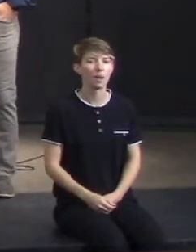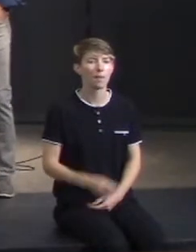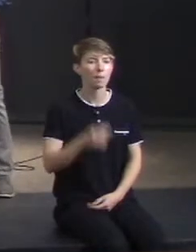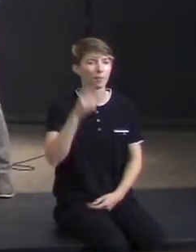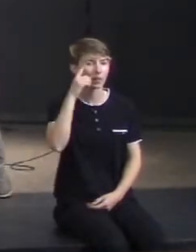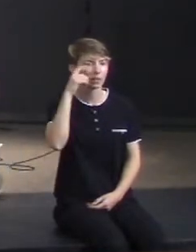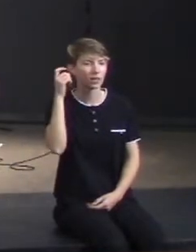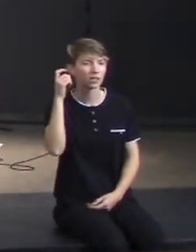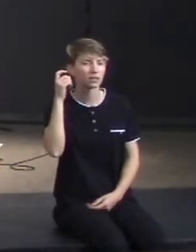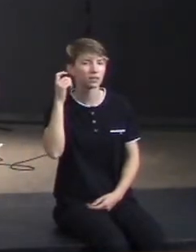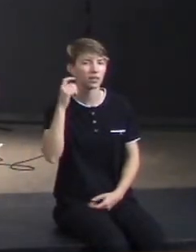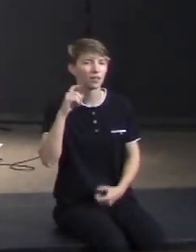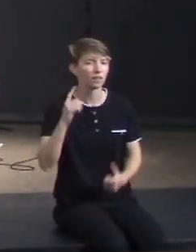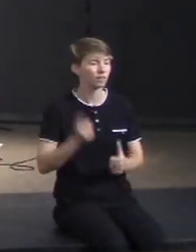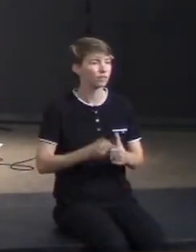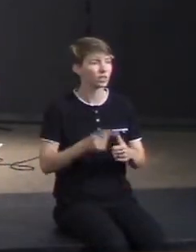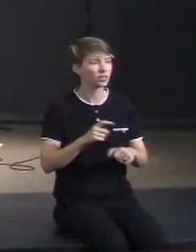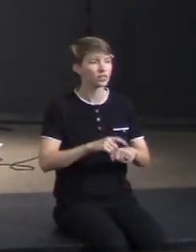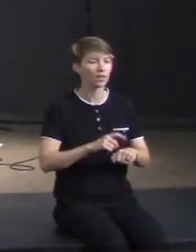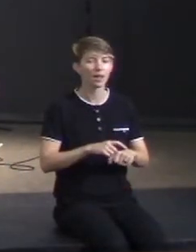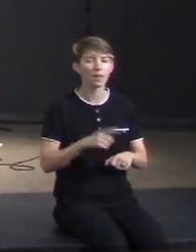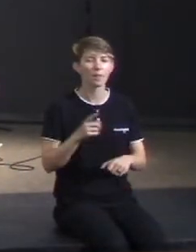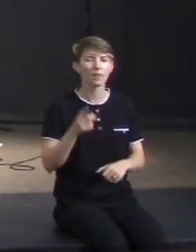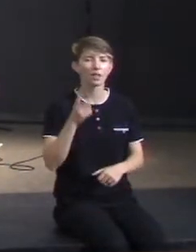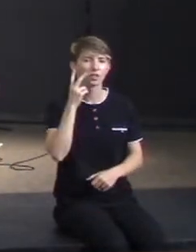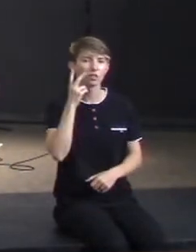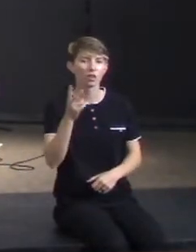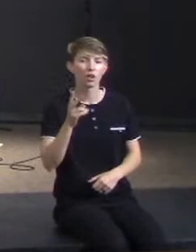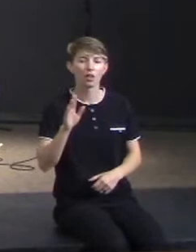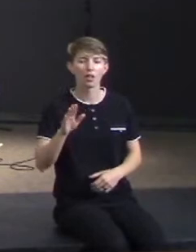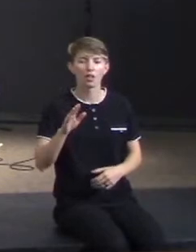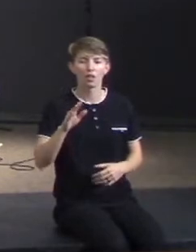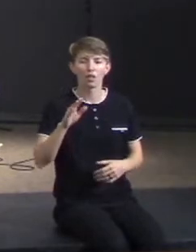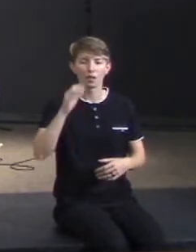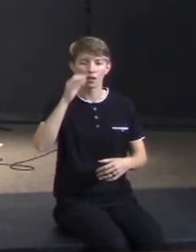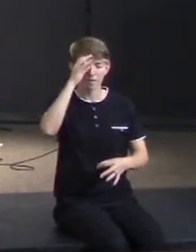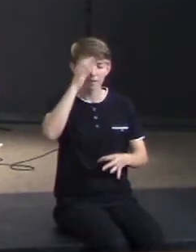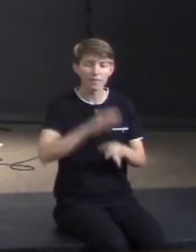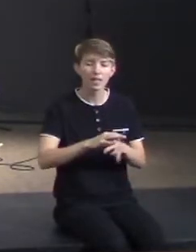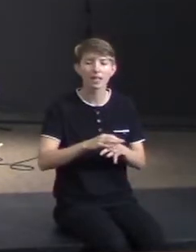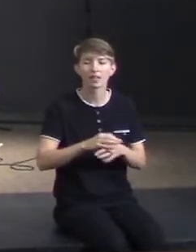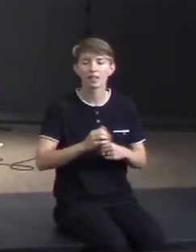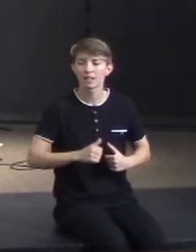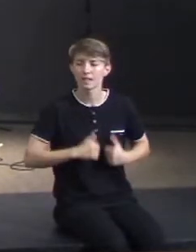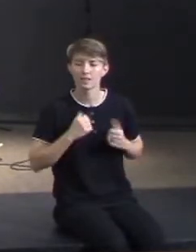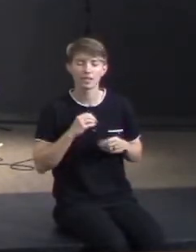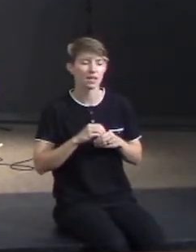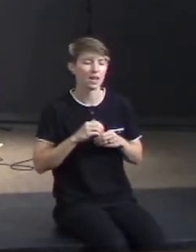Because for the first time they saw their faith, someone living out their faith in action.